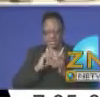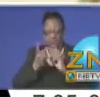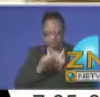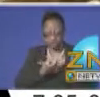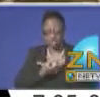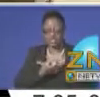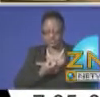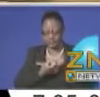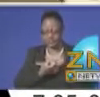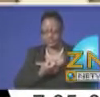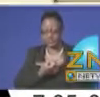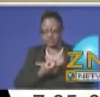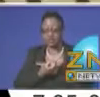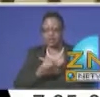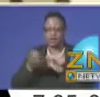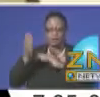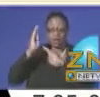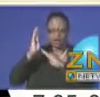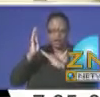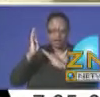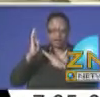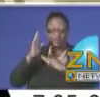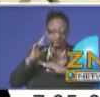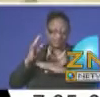to COVID-19, Bahamasair is